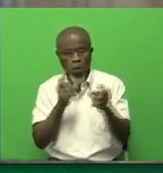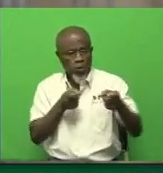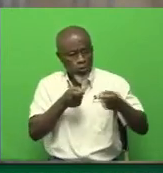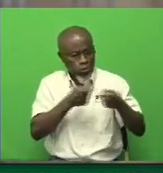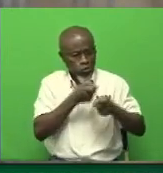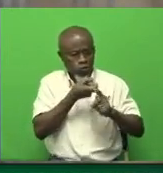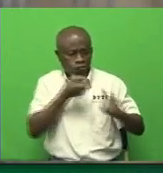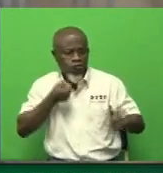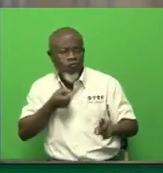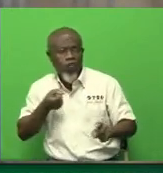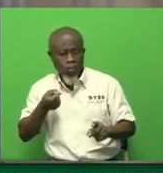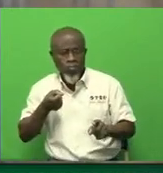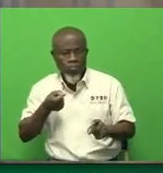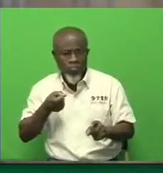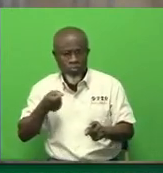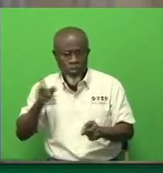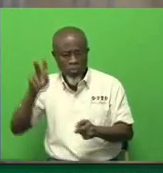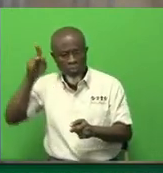politicians